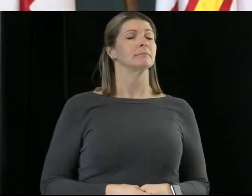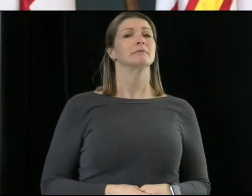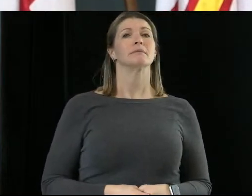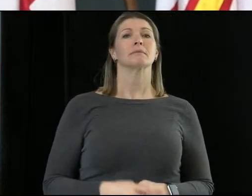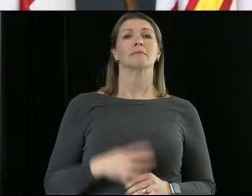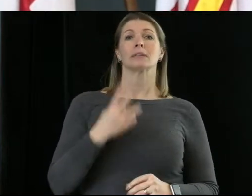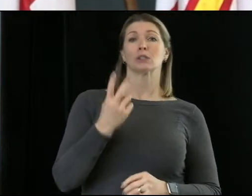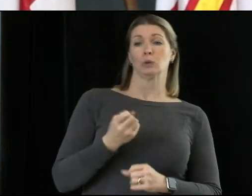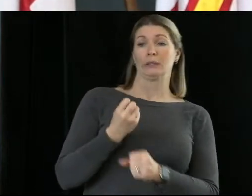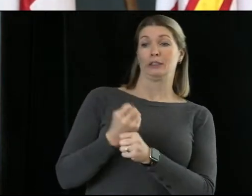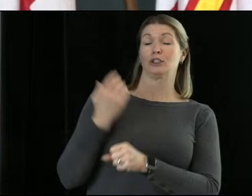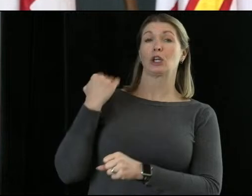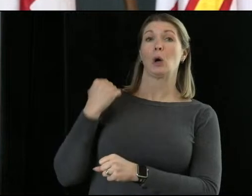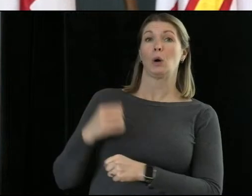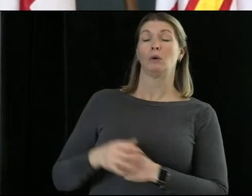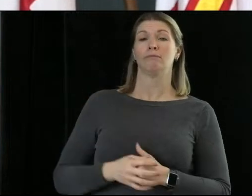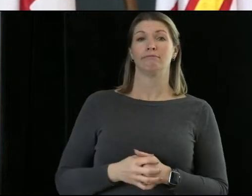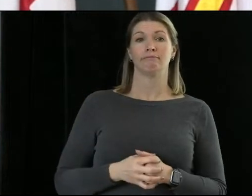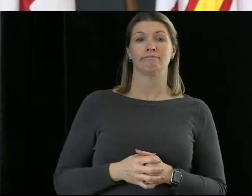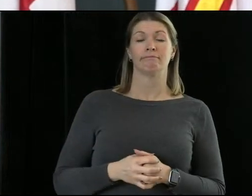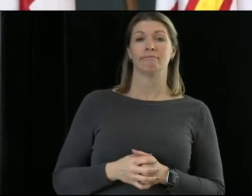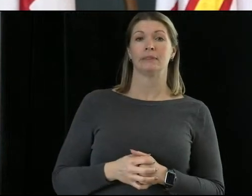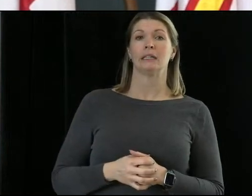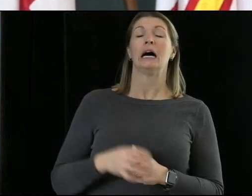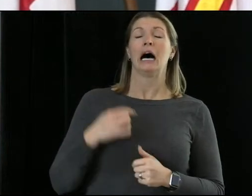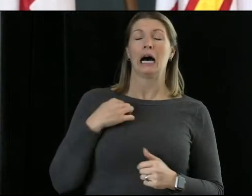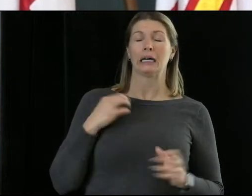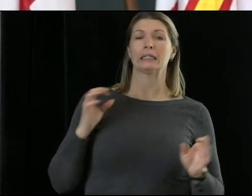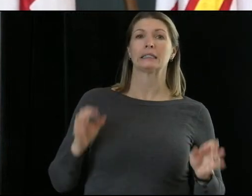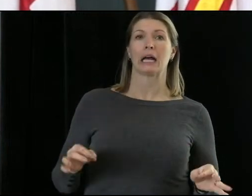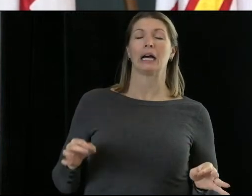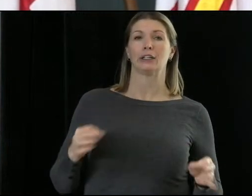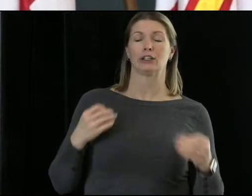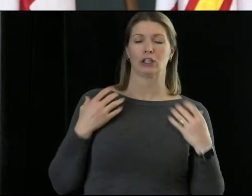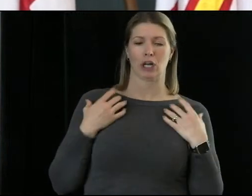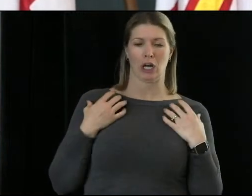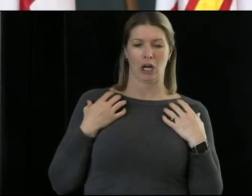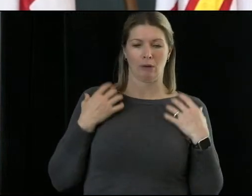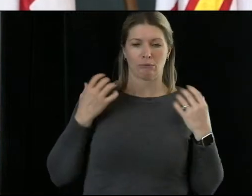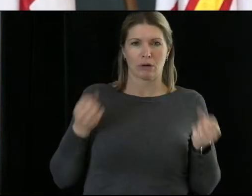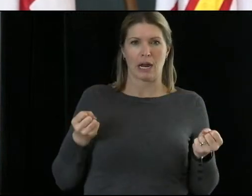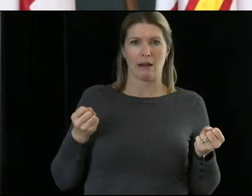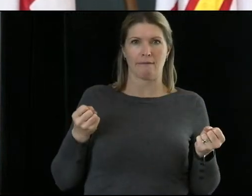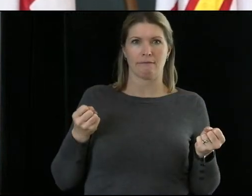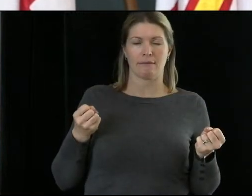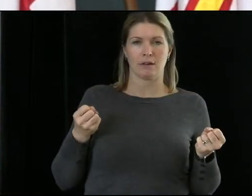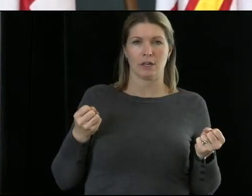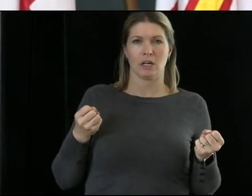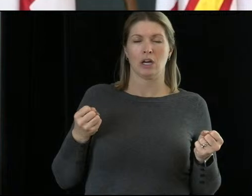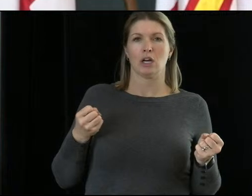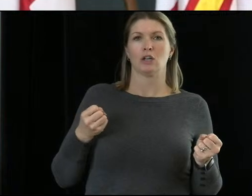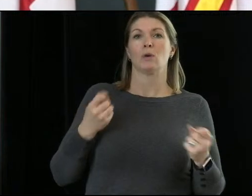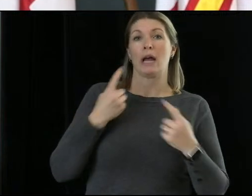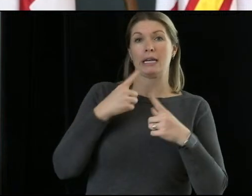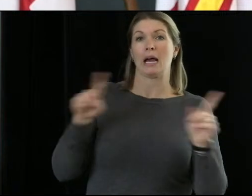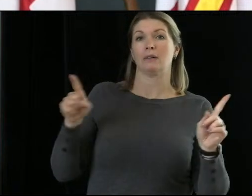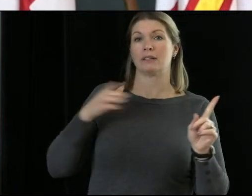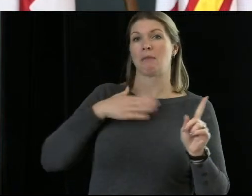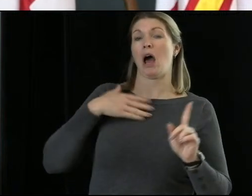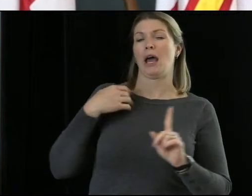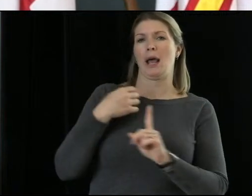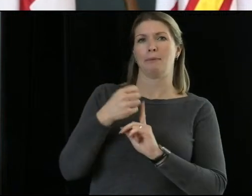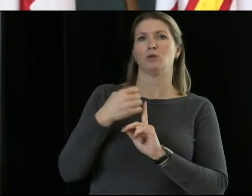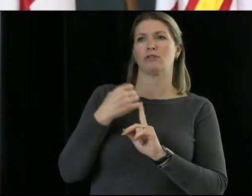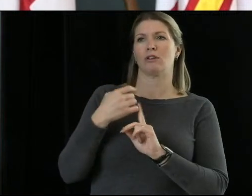Two years ago, I summoned the courage to reveal the identity of my abuser. It